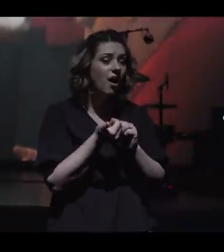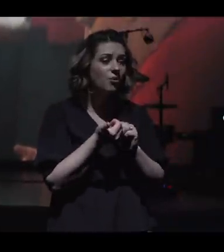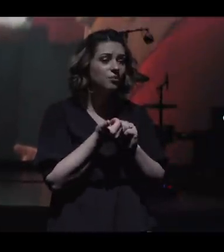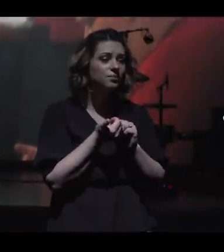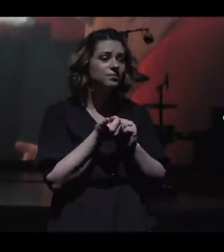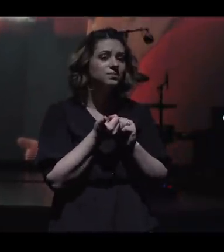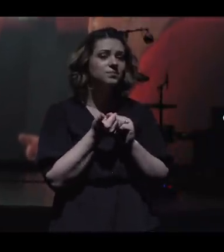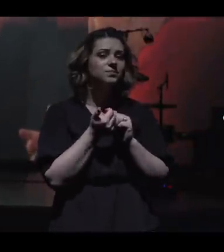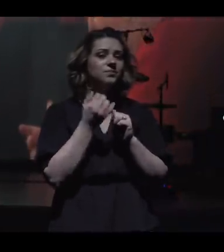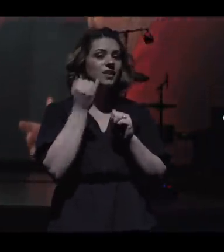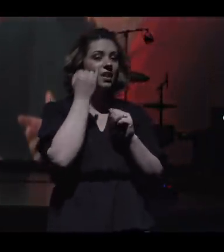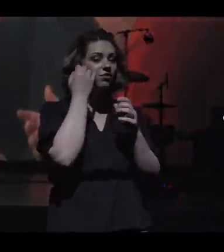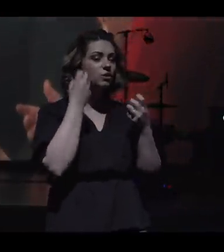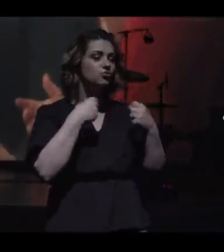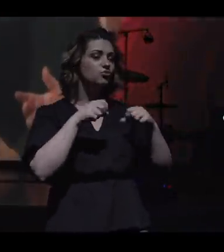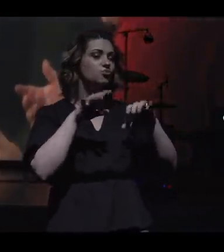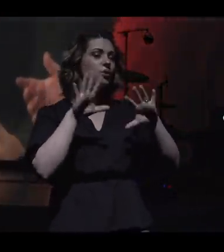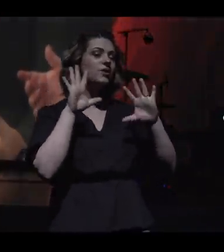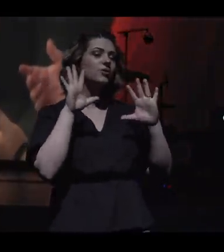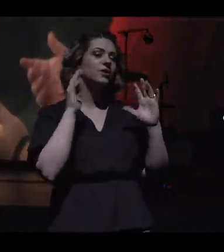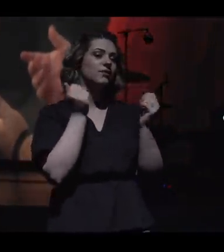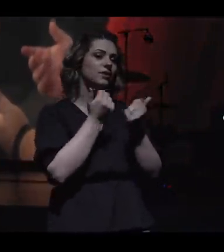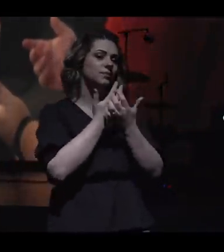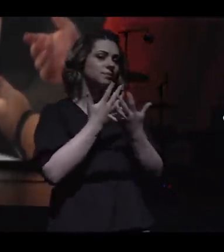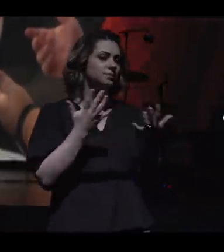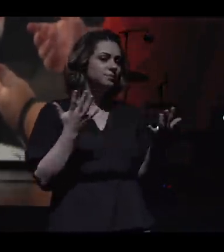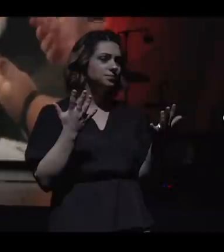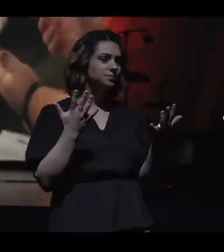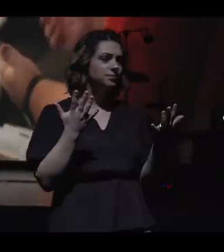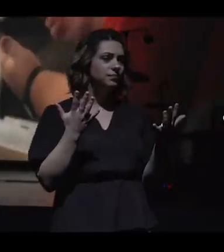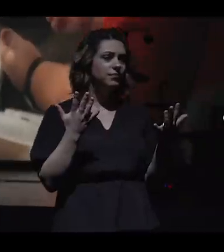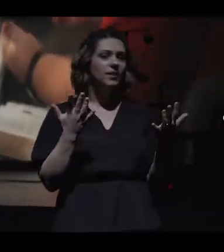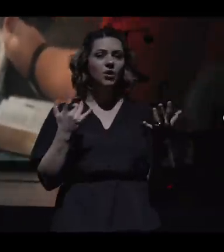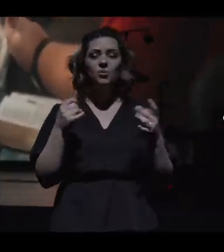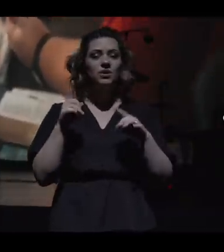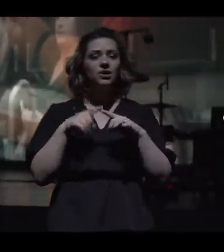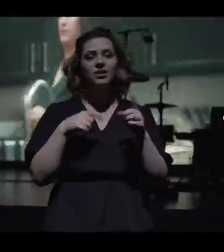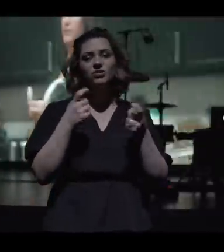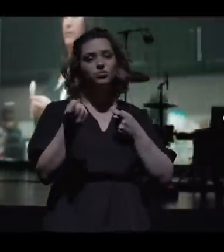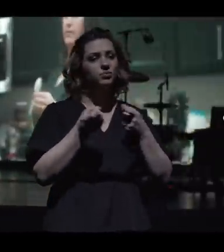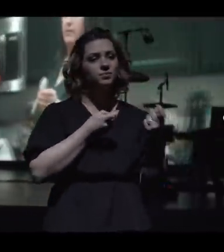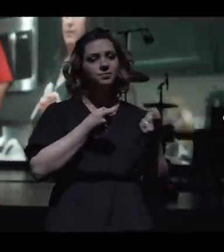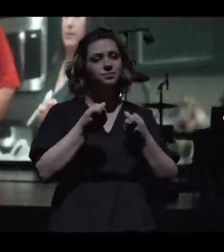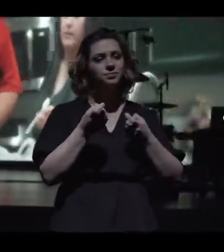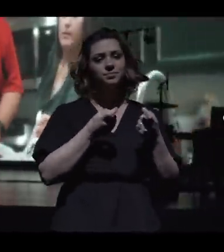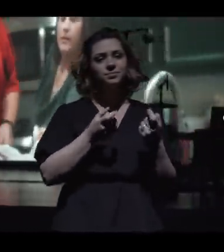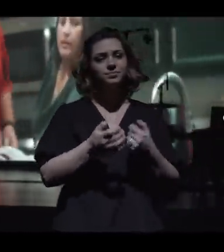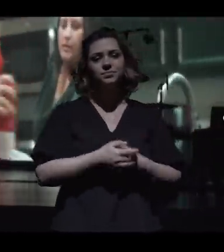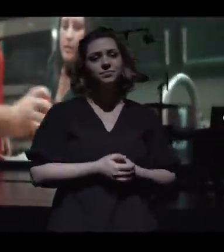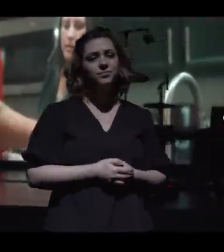was if we surrendered it, because this is something that we just couldn't control.